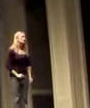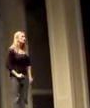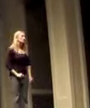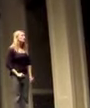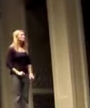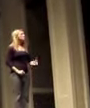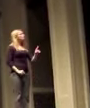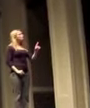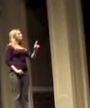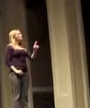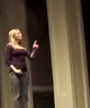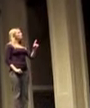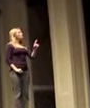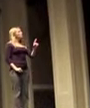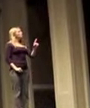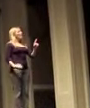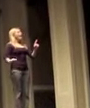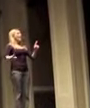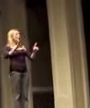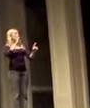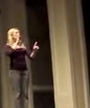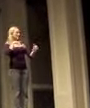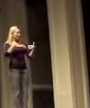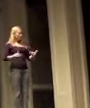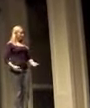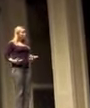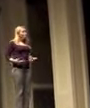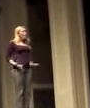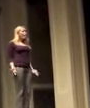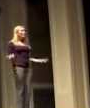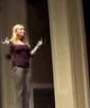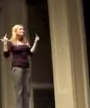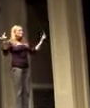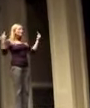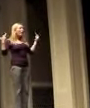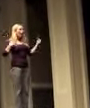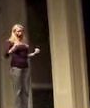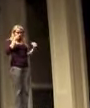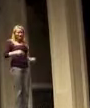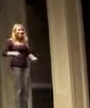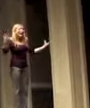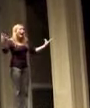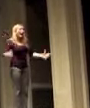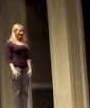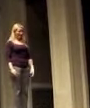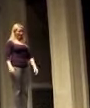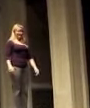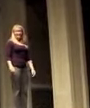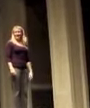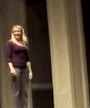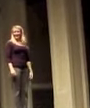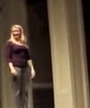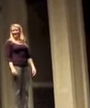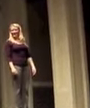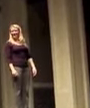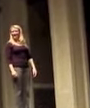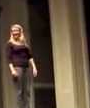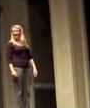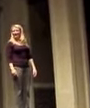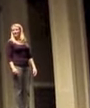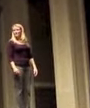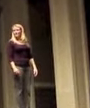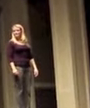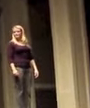then, a little bitch thought hits me. I don't give a fuck. I am a little bitch singer that has never been loved back properly, and I cannot